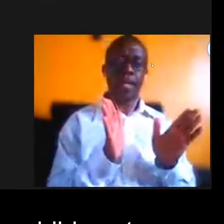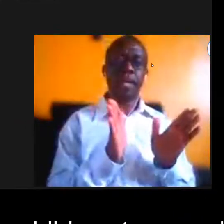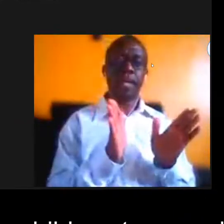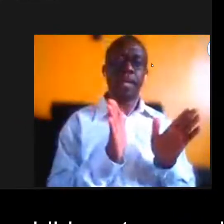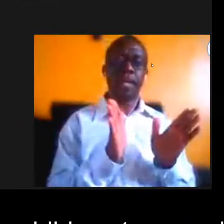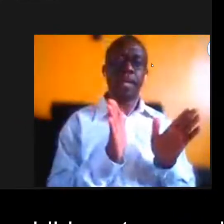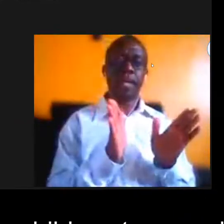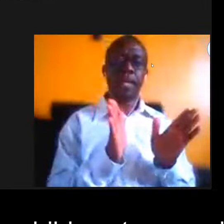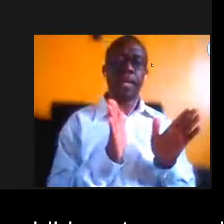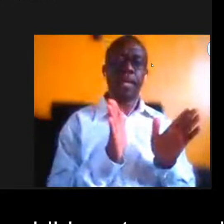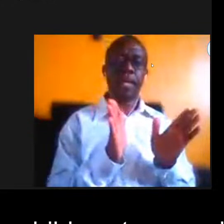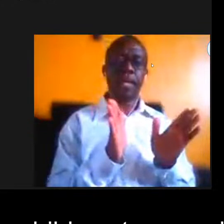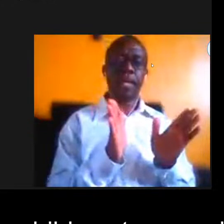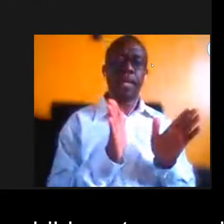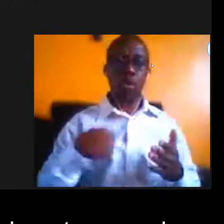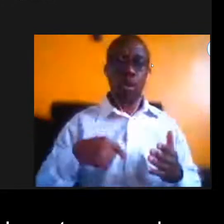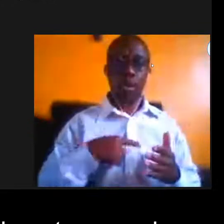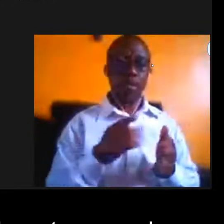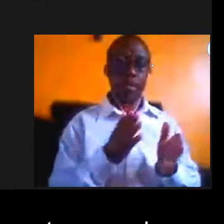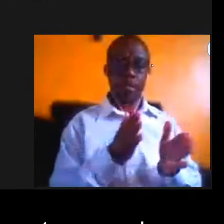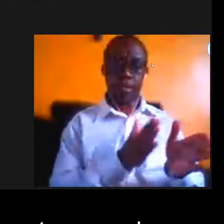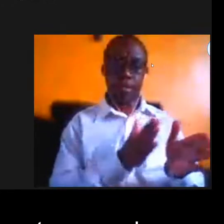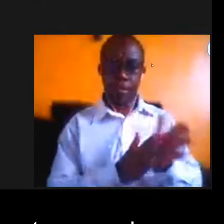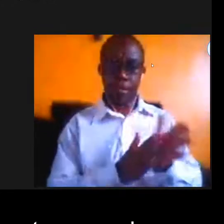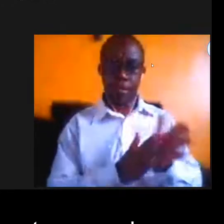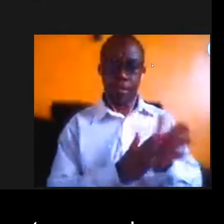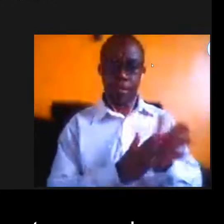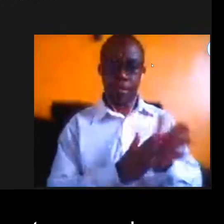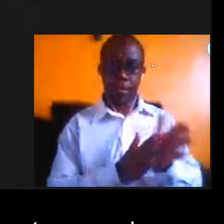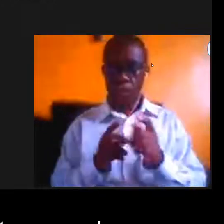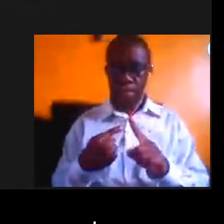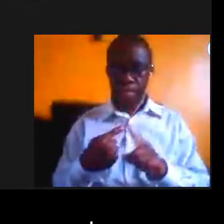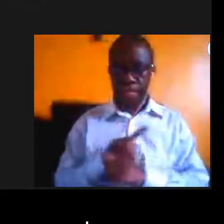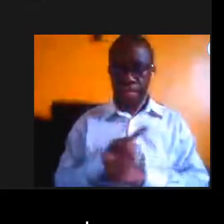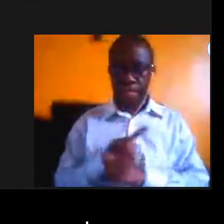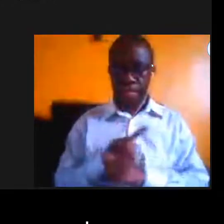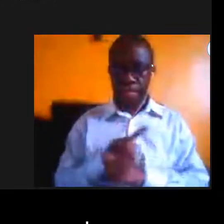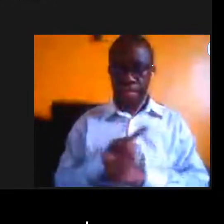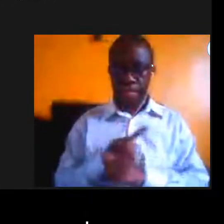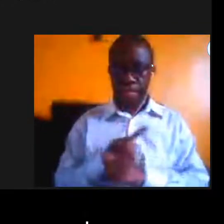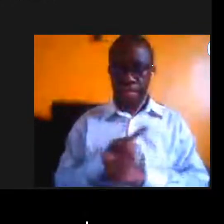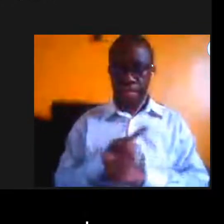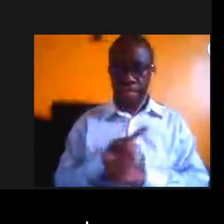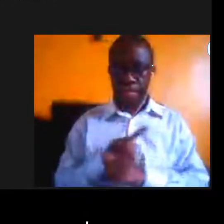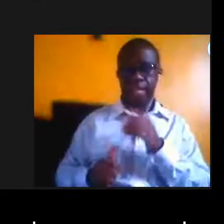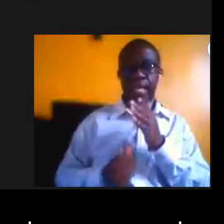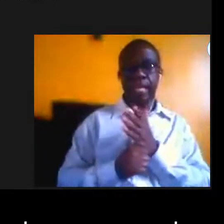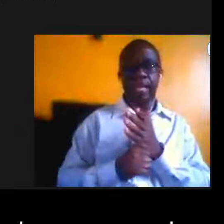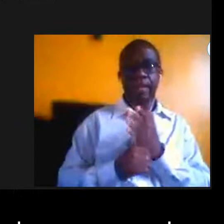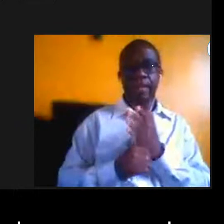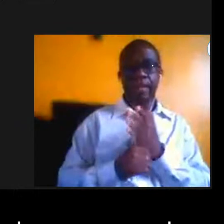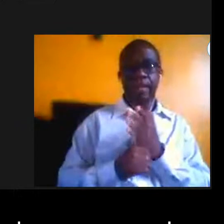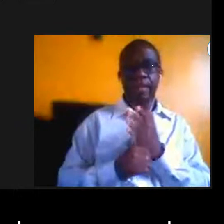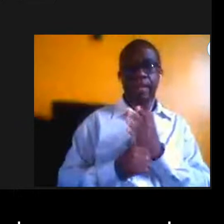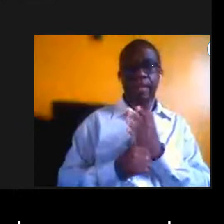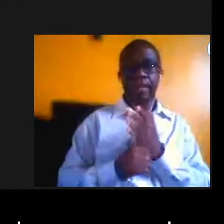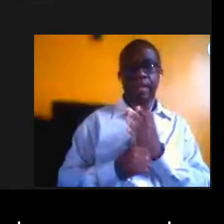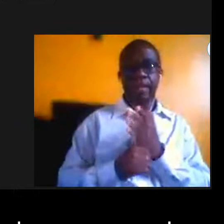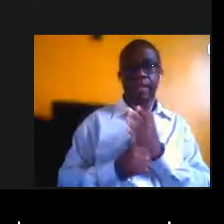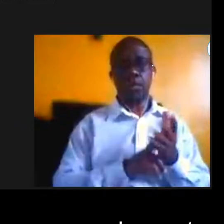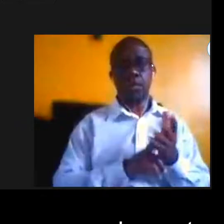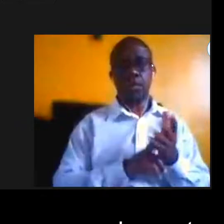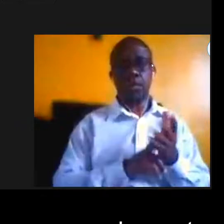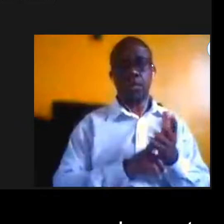report that is separate, which we call a children's report as well. Both of them are allowed by the committee.